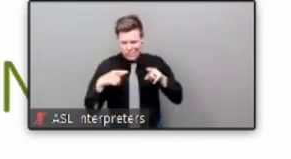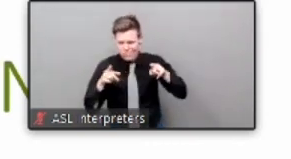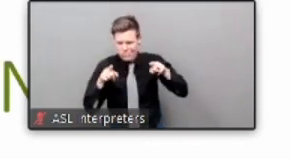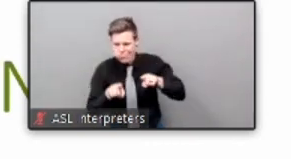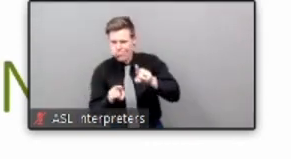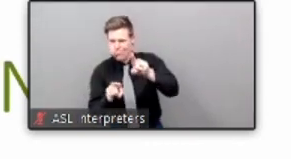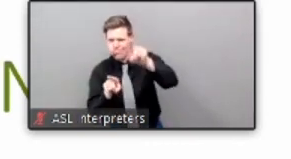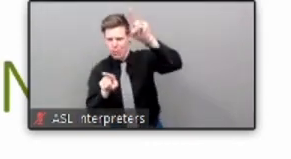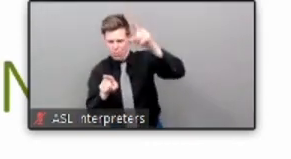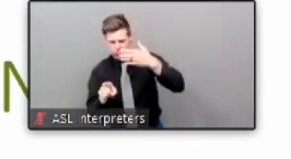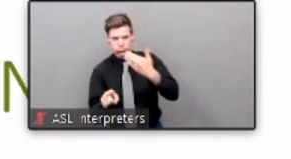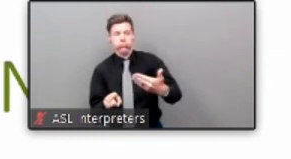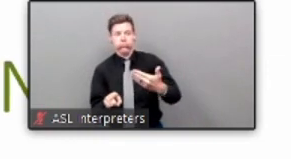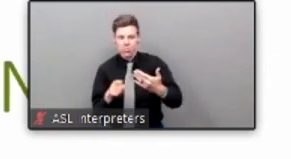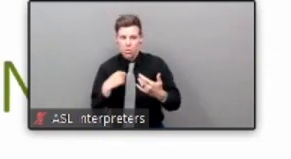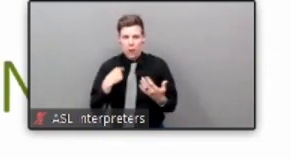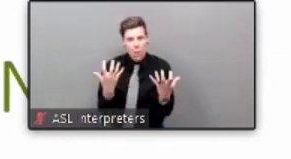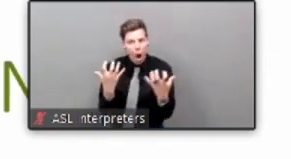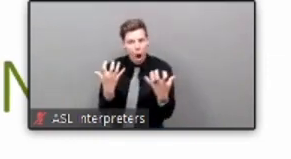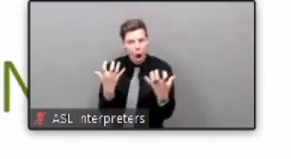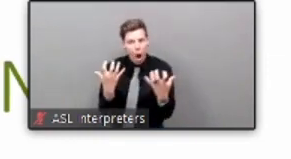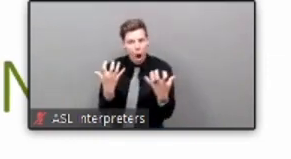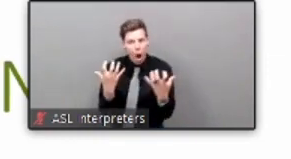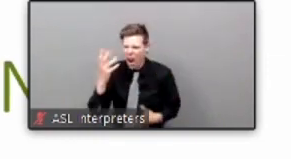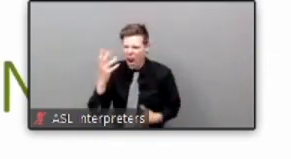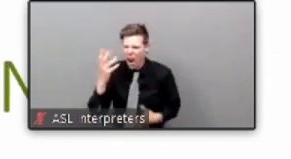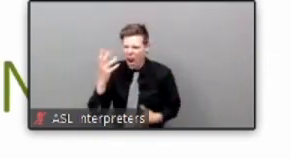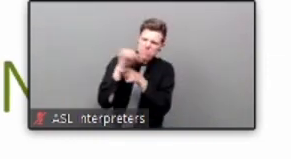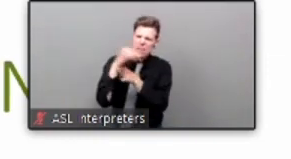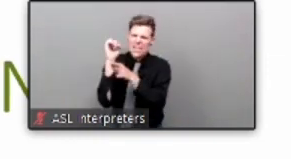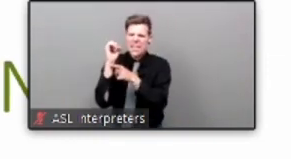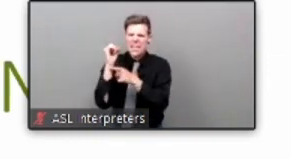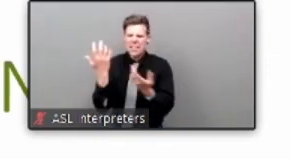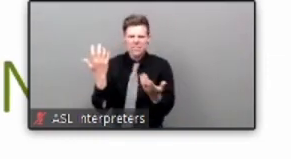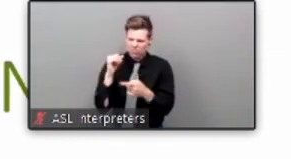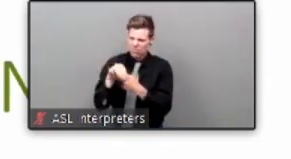50%. So we're doing really well. We think we're on track.